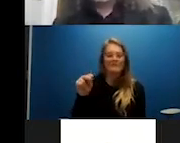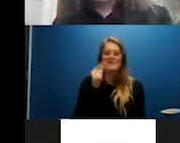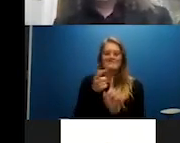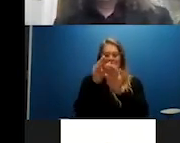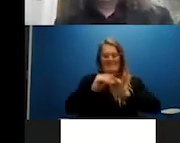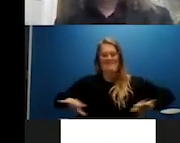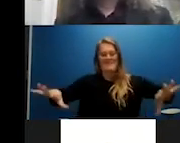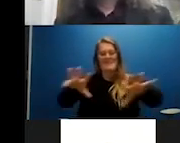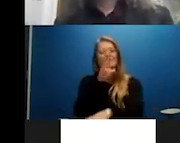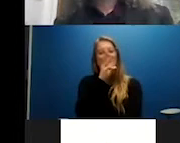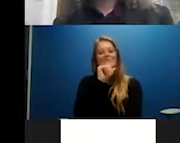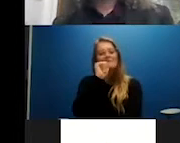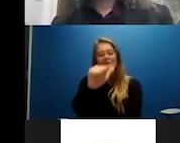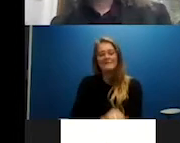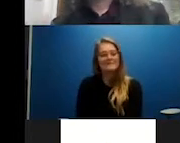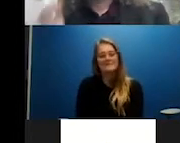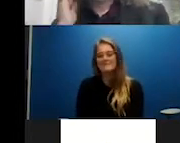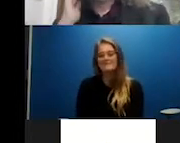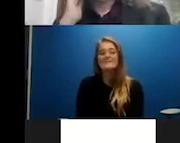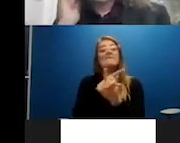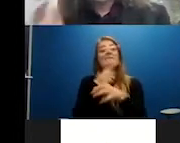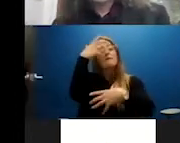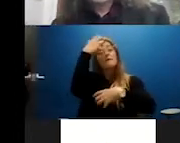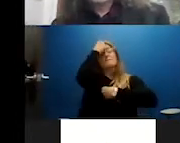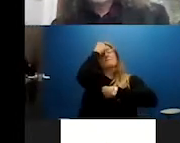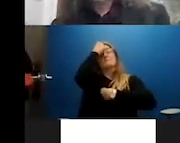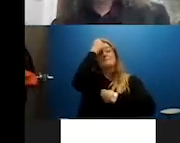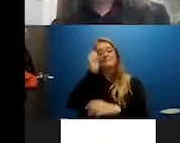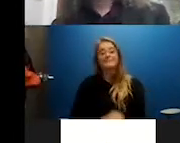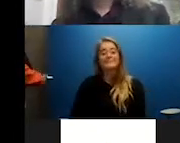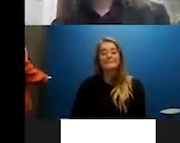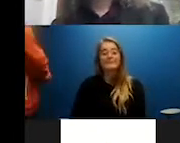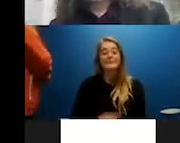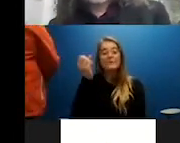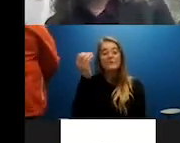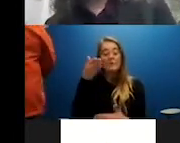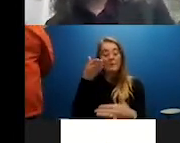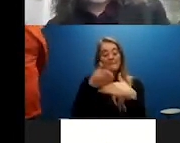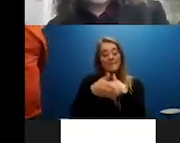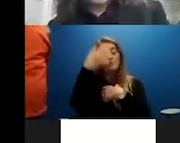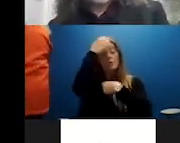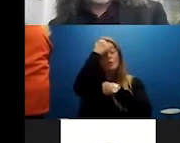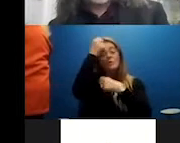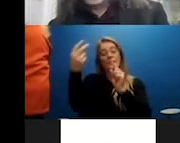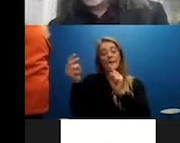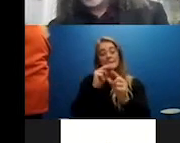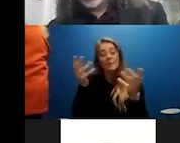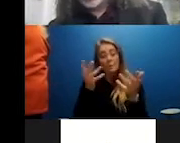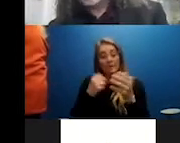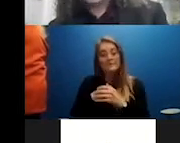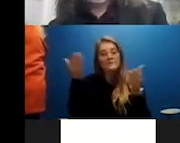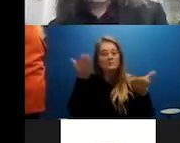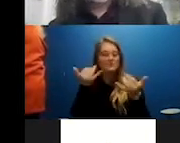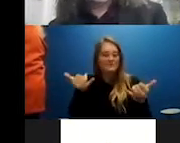water. They come from colonization. So the post-colonial stance that I'm going to be introducing